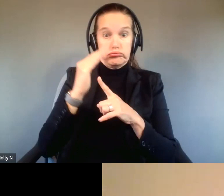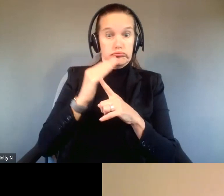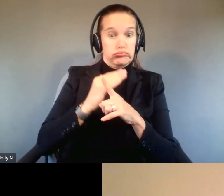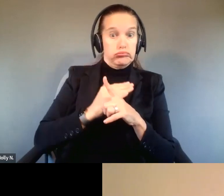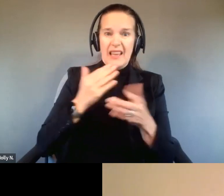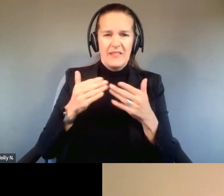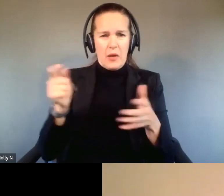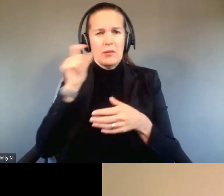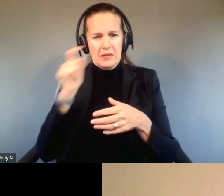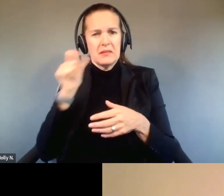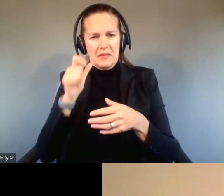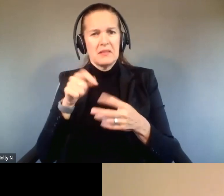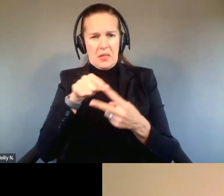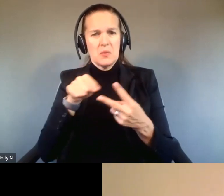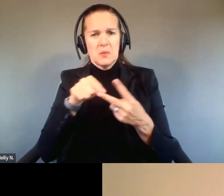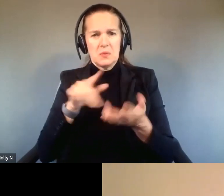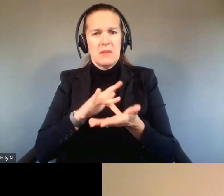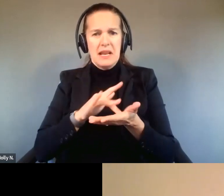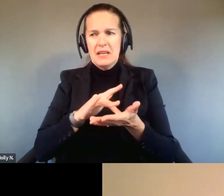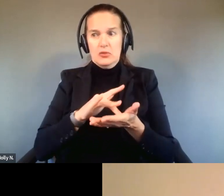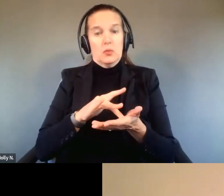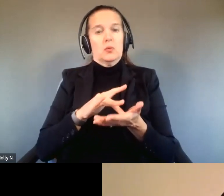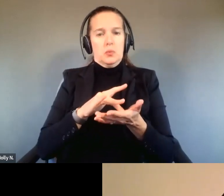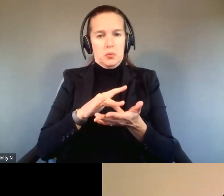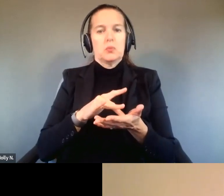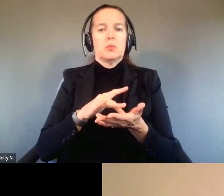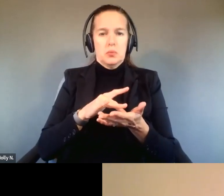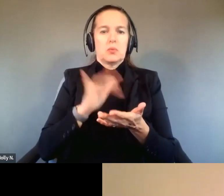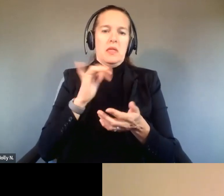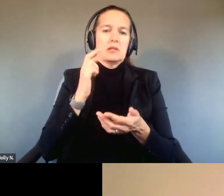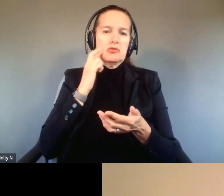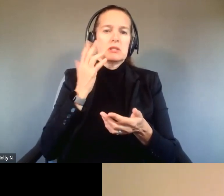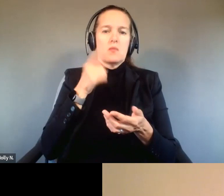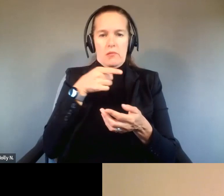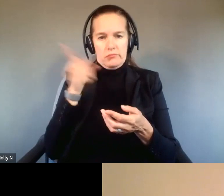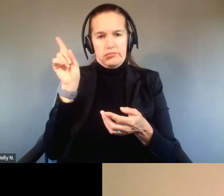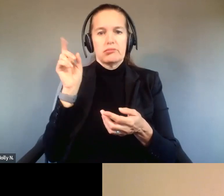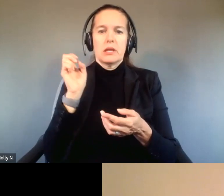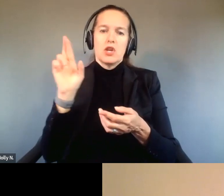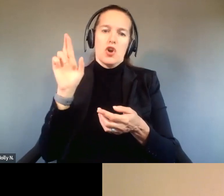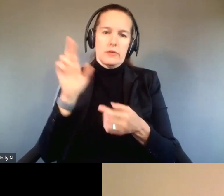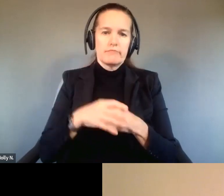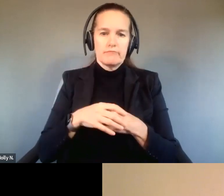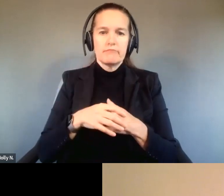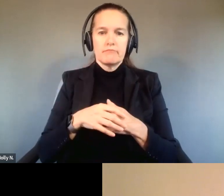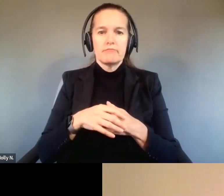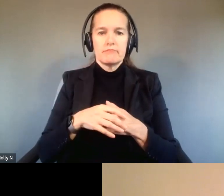doses of those medications, that can also be a cause to need to go into the ER.